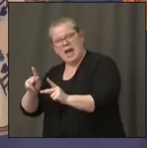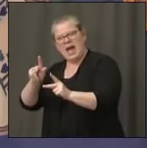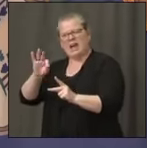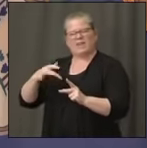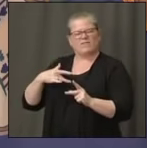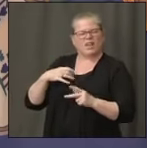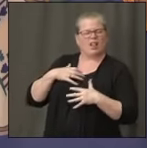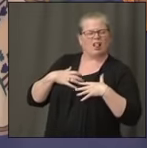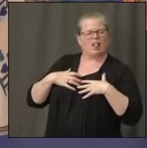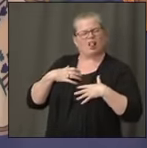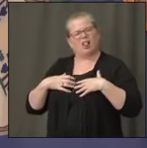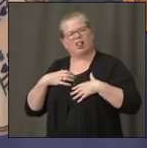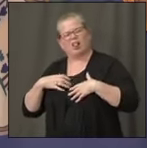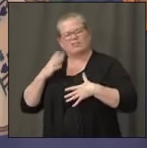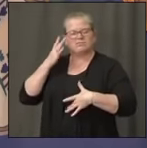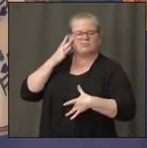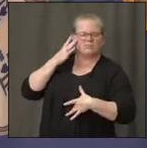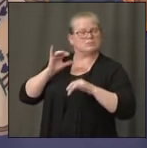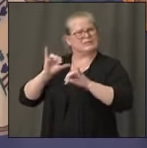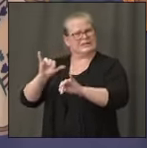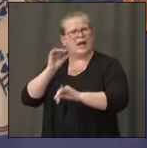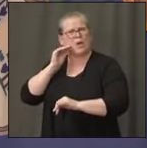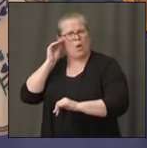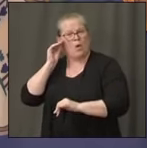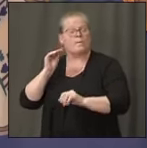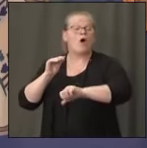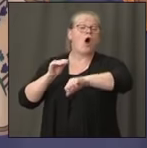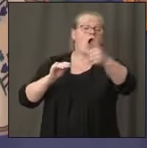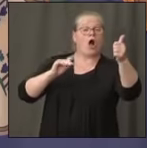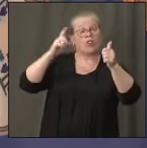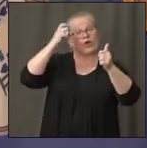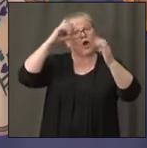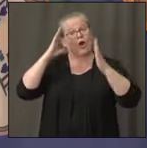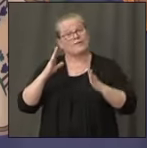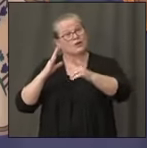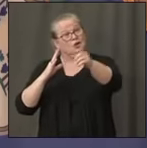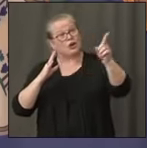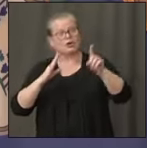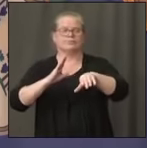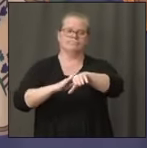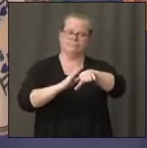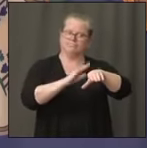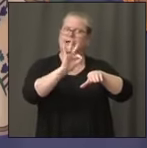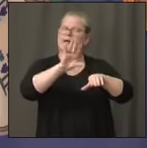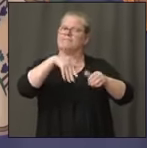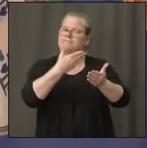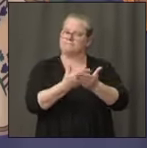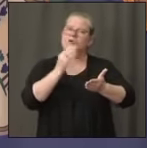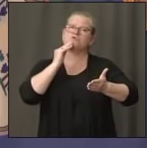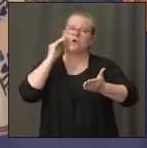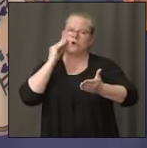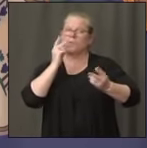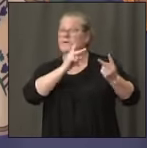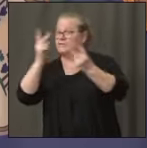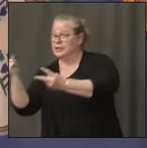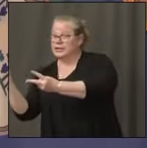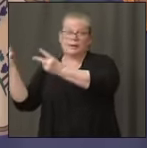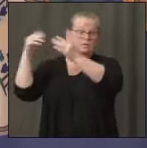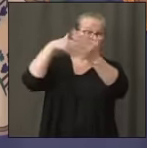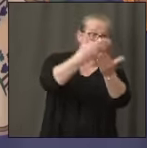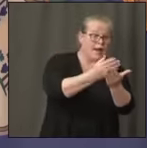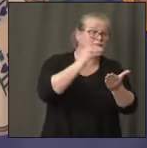are telling people to automatically self-quarantine. I don't think we're there at this point. But I do look at some of these other states right now. Some of them are